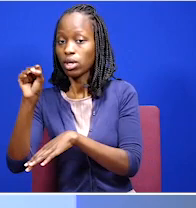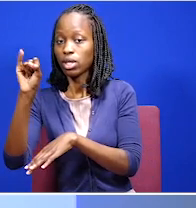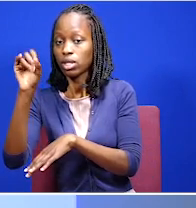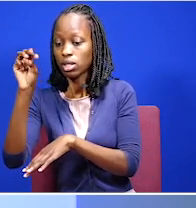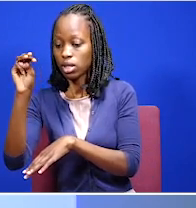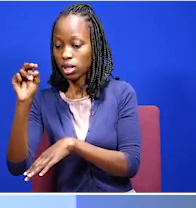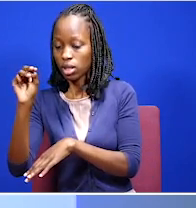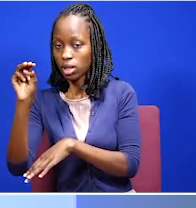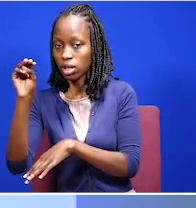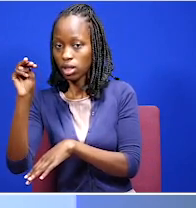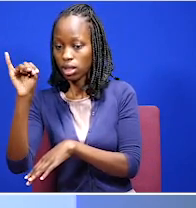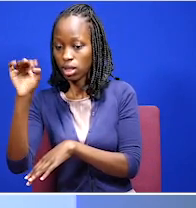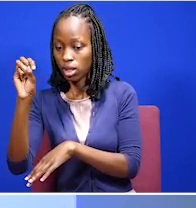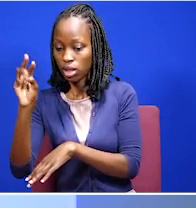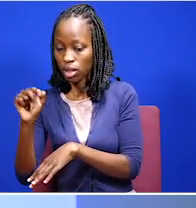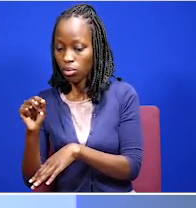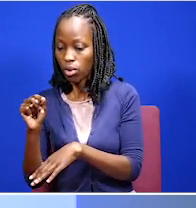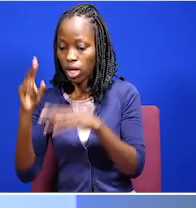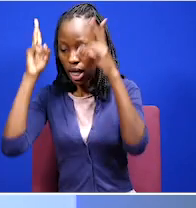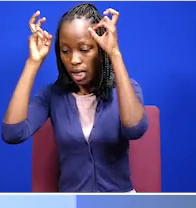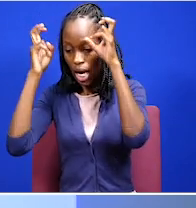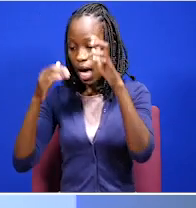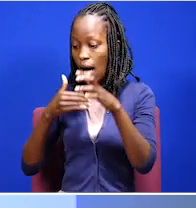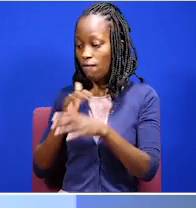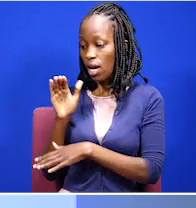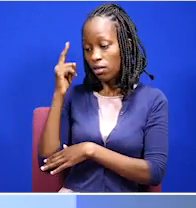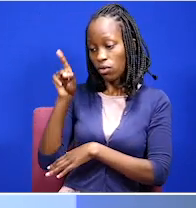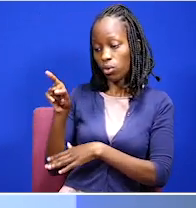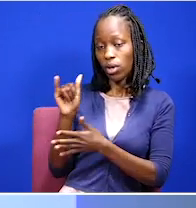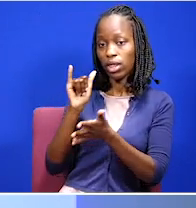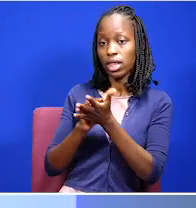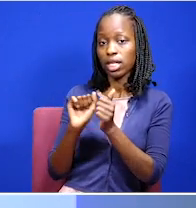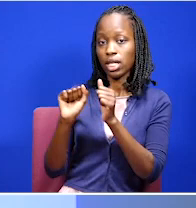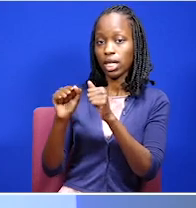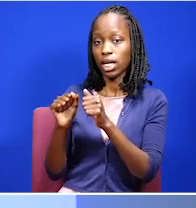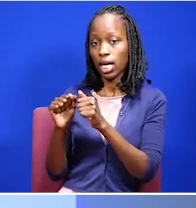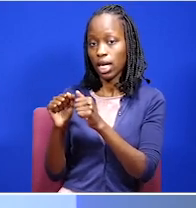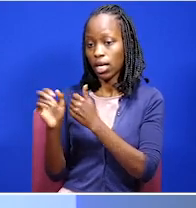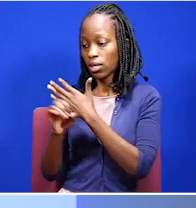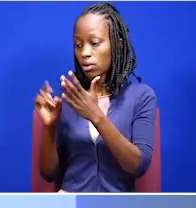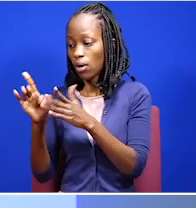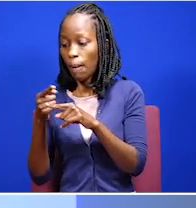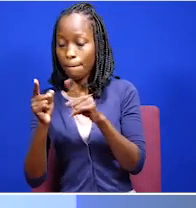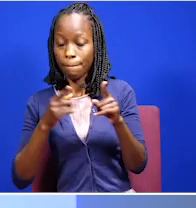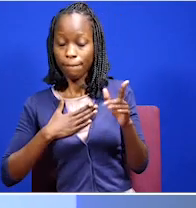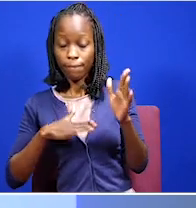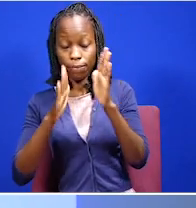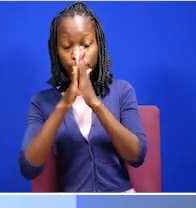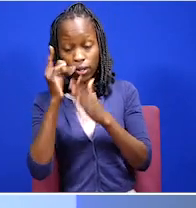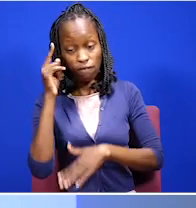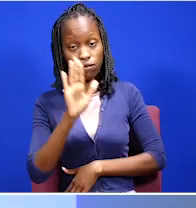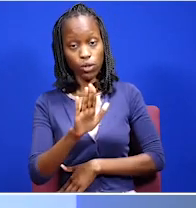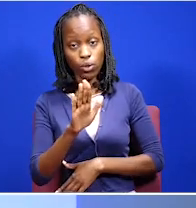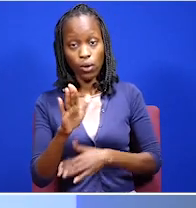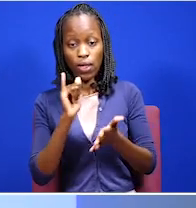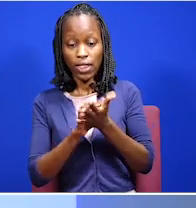Simon, Simon, Satan has asked for you that he may sift you, but I have